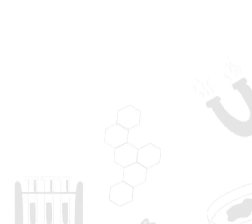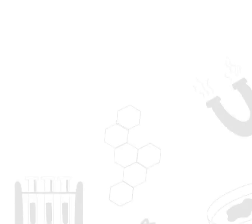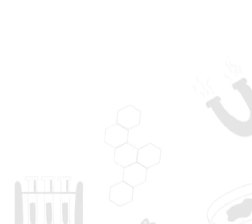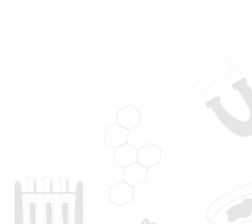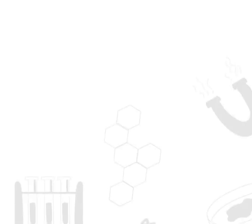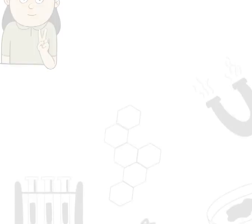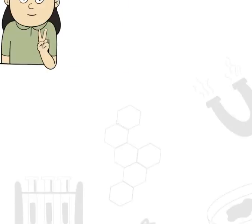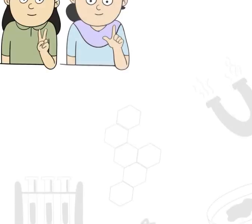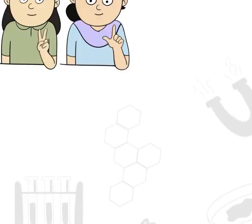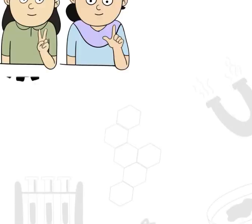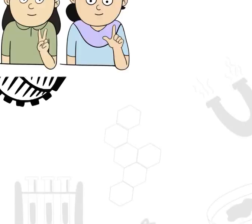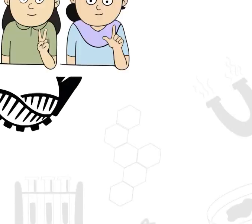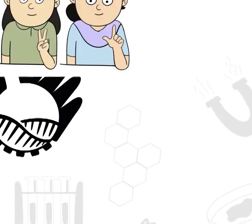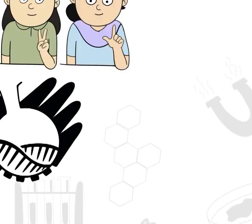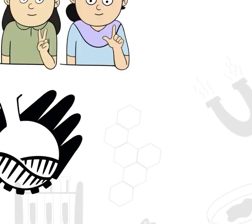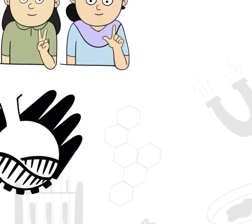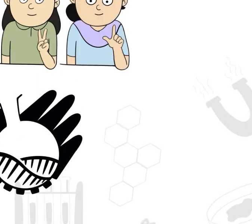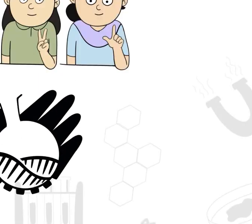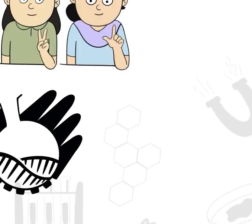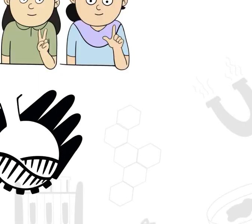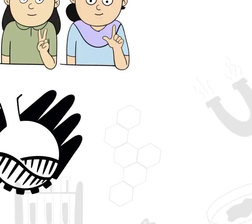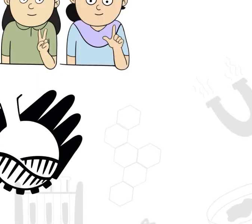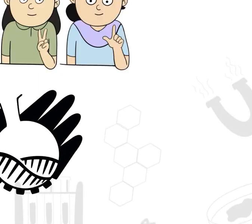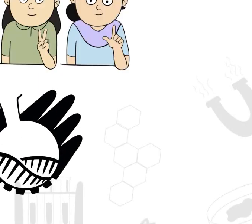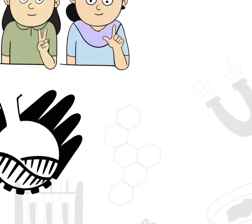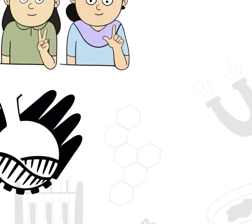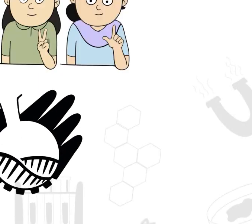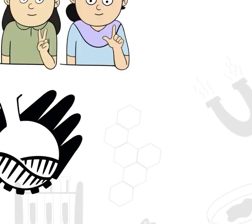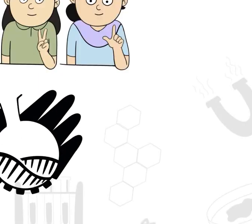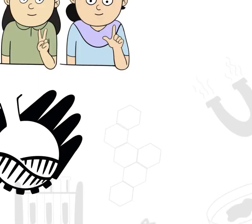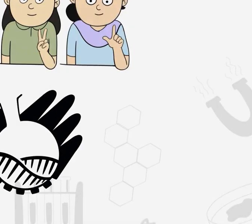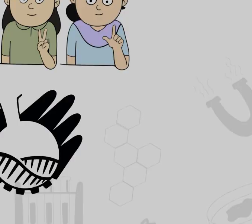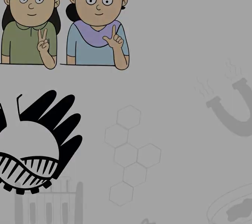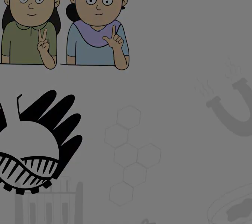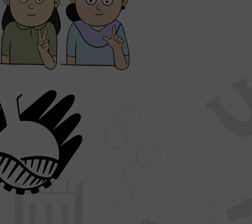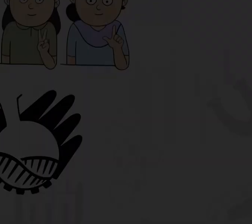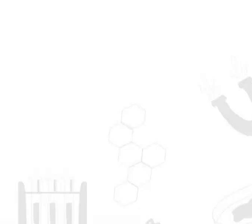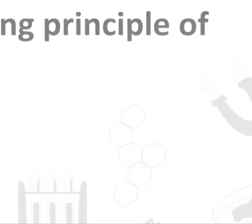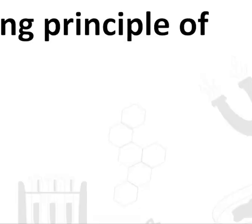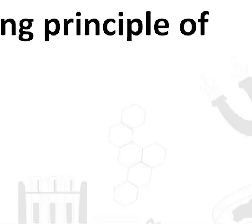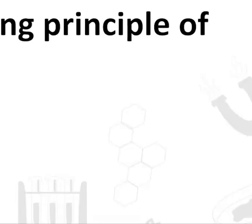Welcome to ISL Enabled Virtual Lab of CSIR.